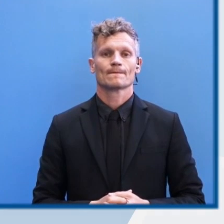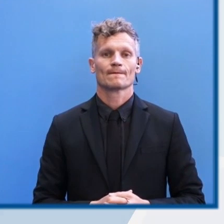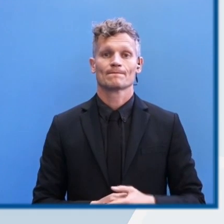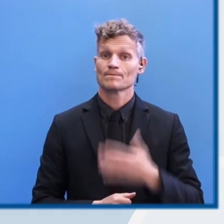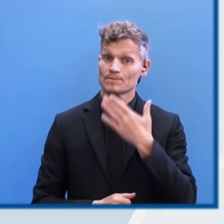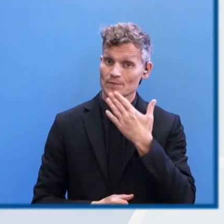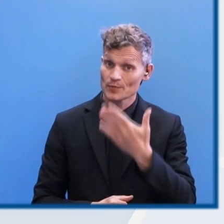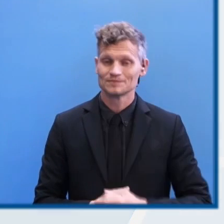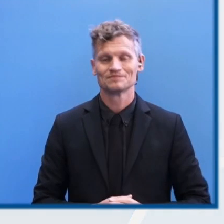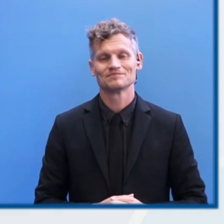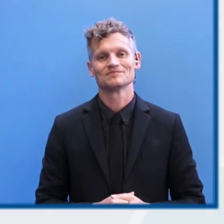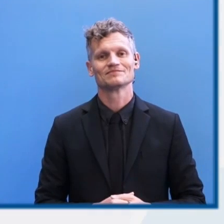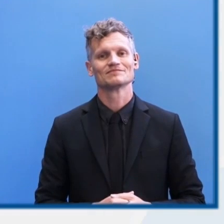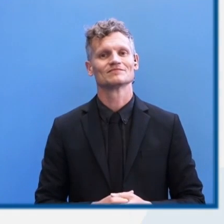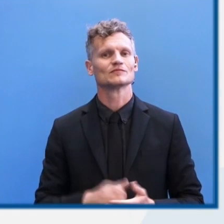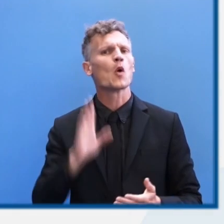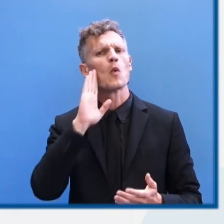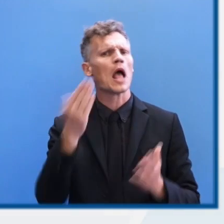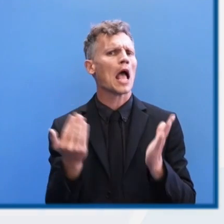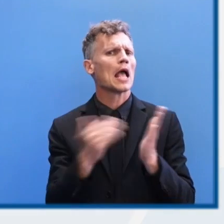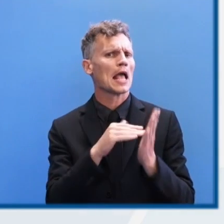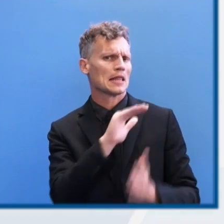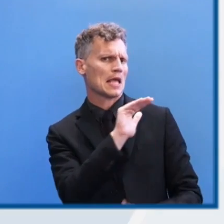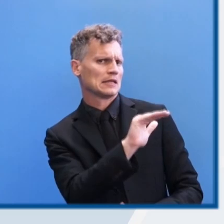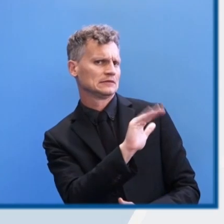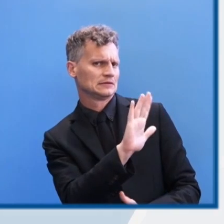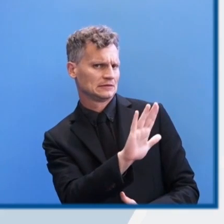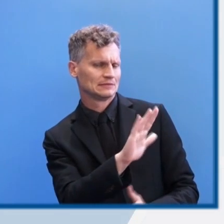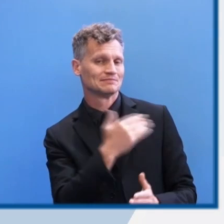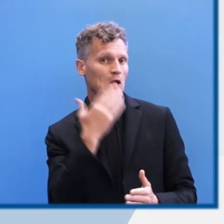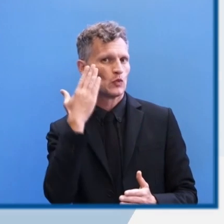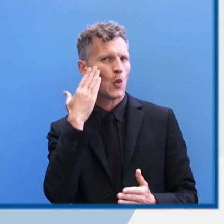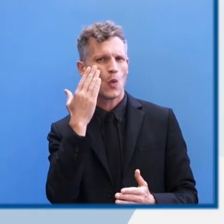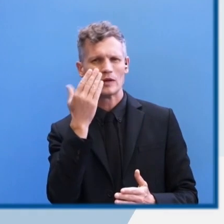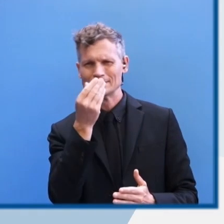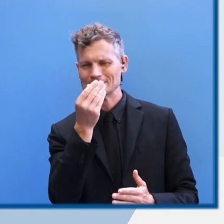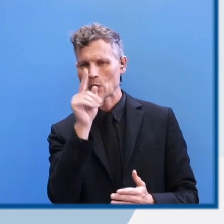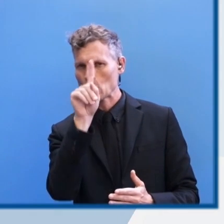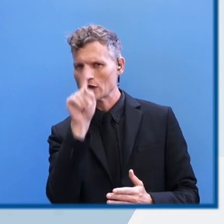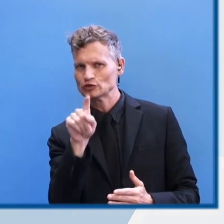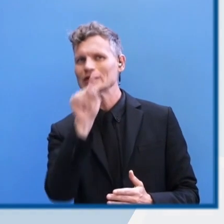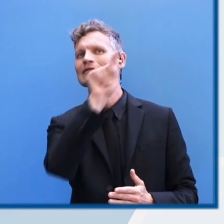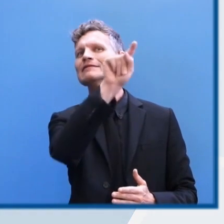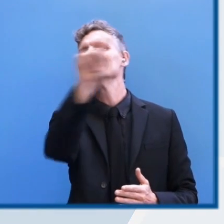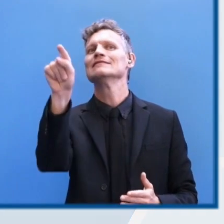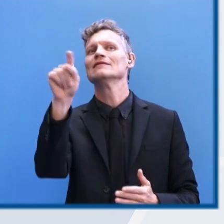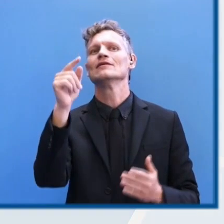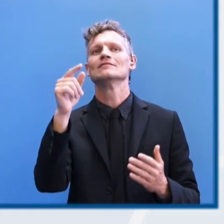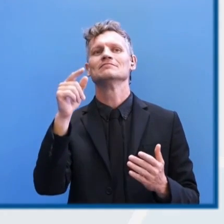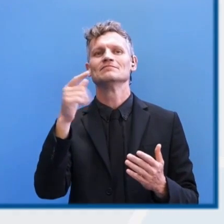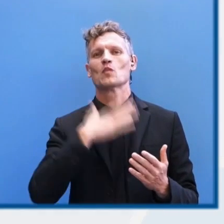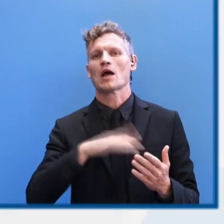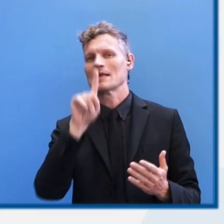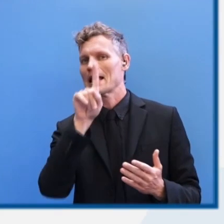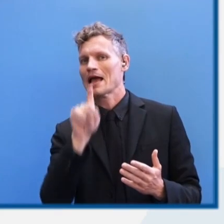Thank you, Peter. We will come back to you. I know that there are questions for you from the audience, but we're going to just go through